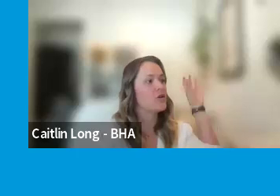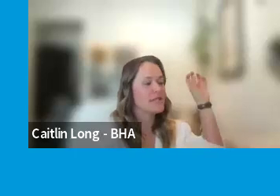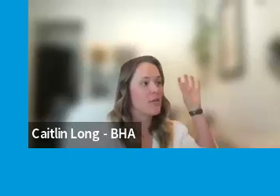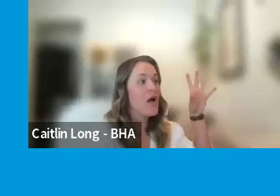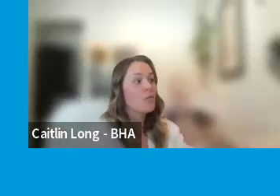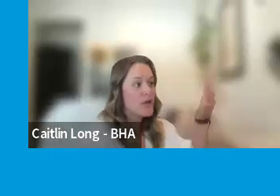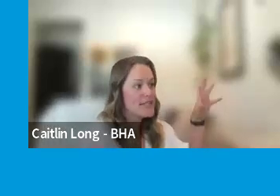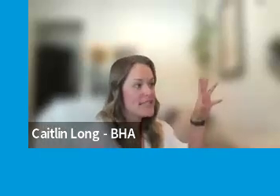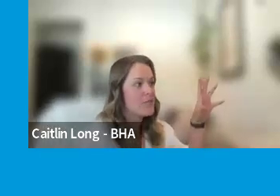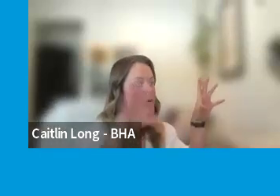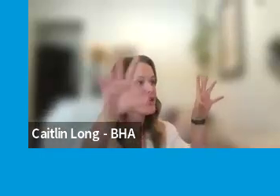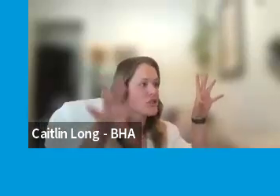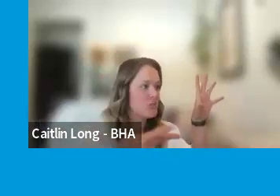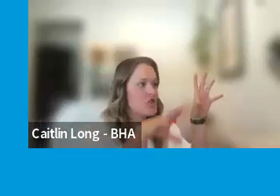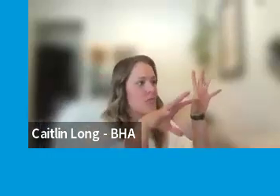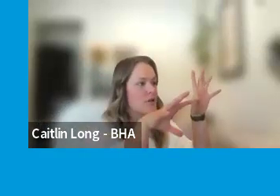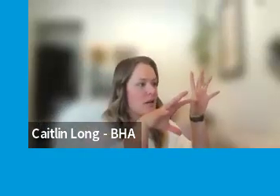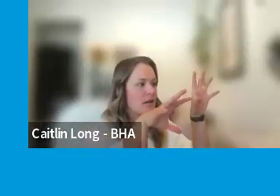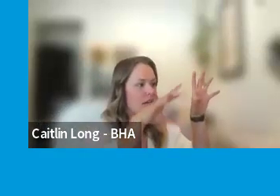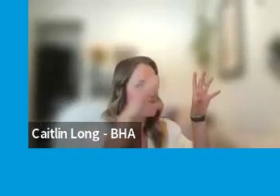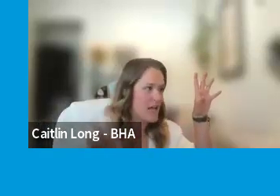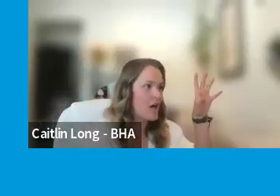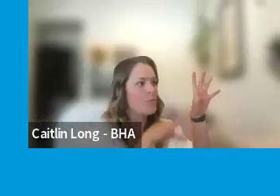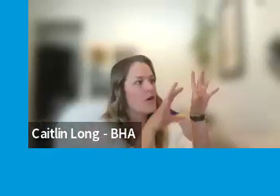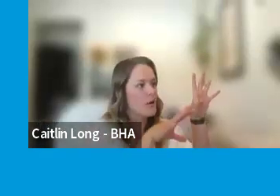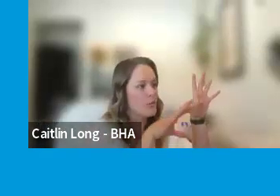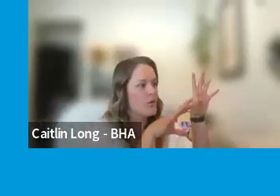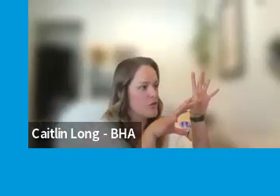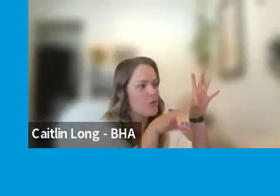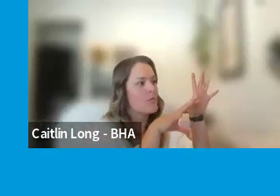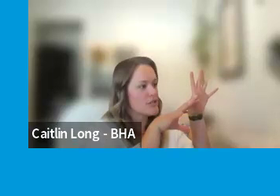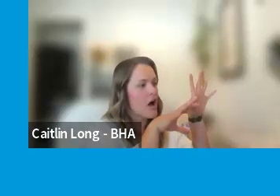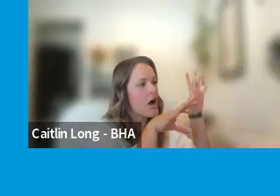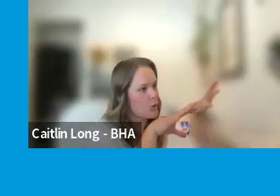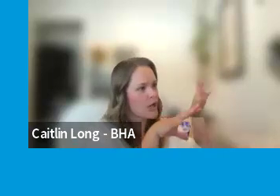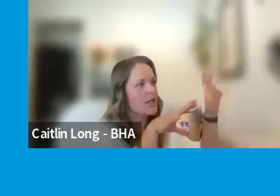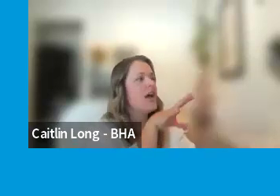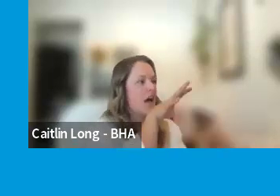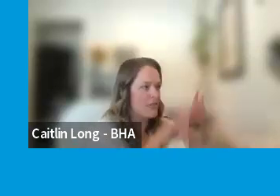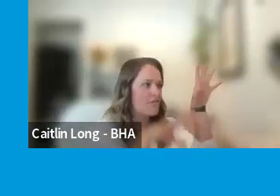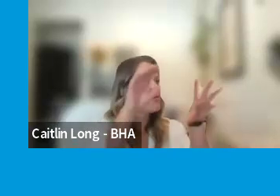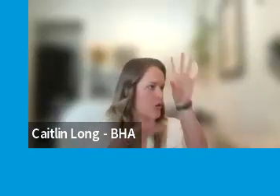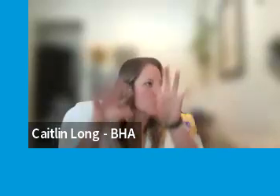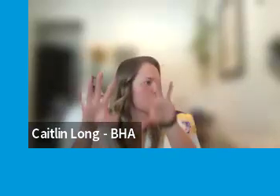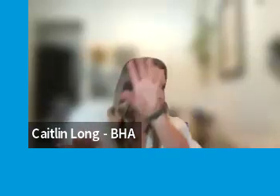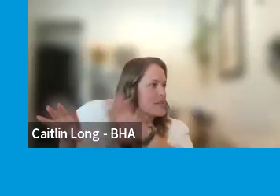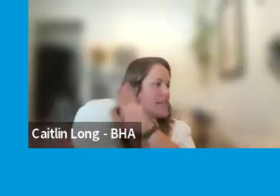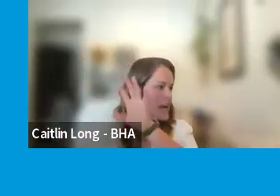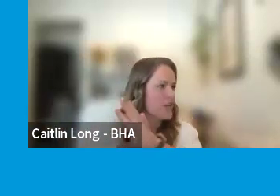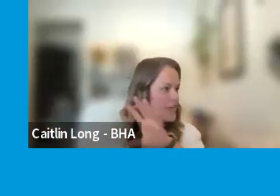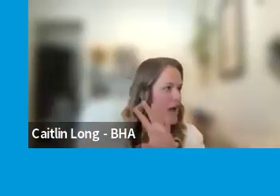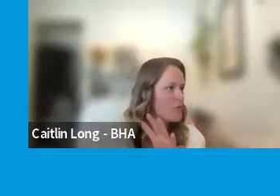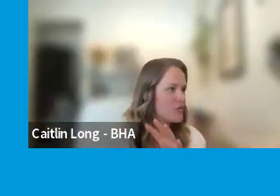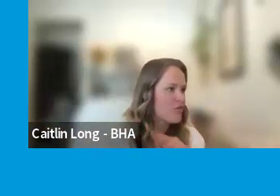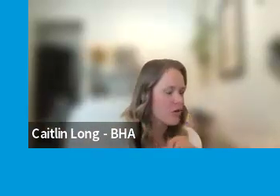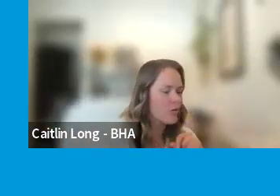have, some pre-existing members, some new members coming in to help the new members on board, and it'll just kind of be